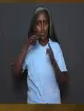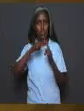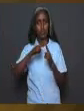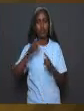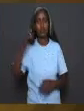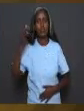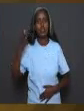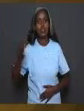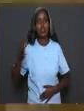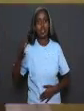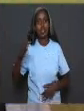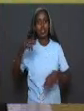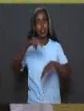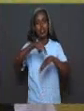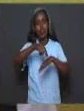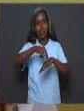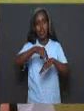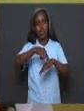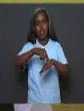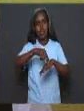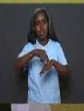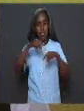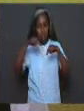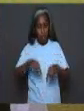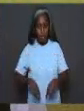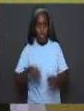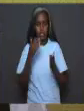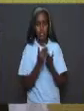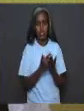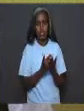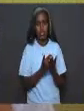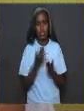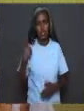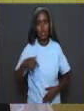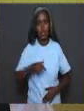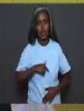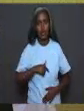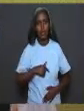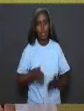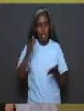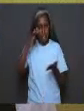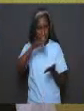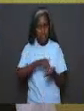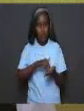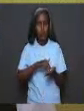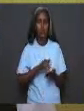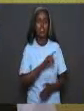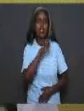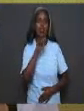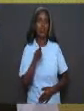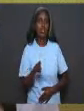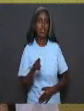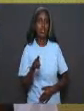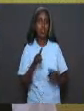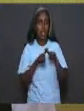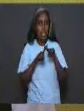is constant. In today's lesson, we will review the equations